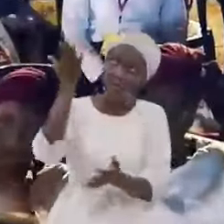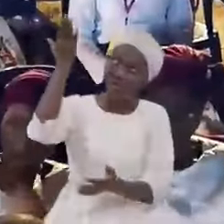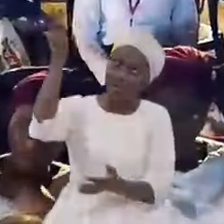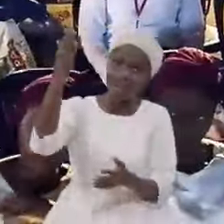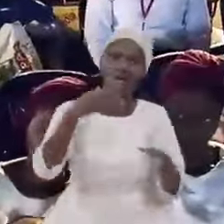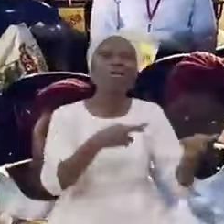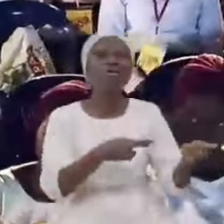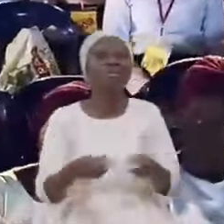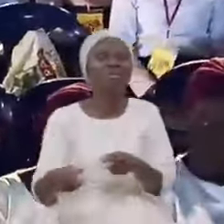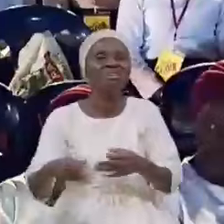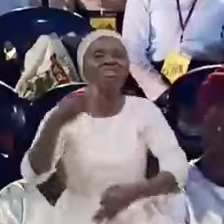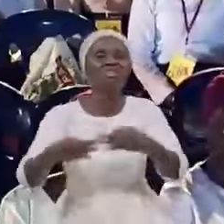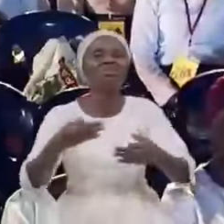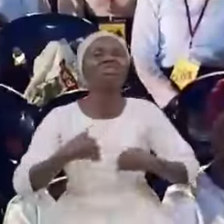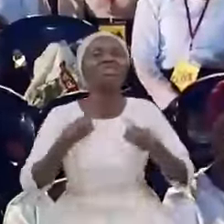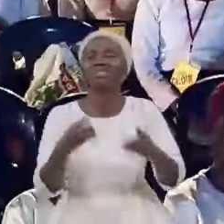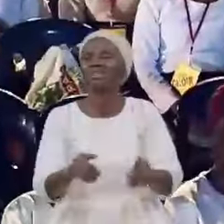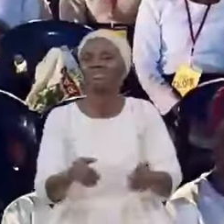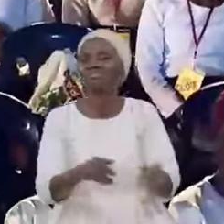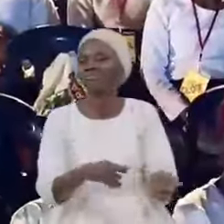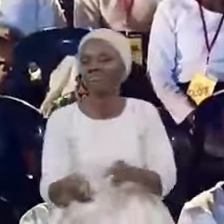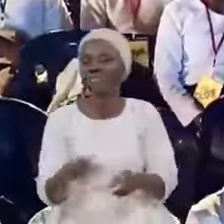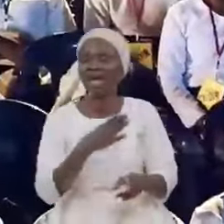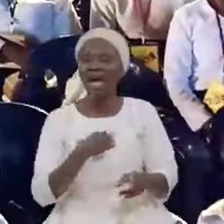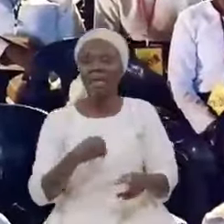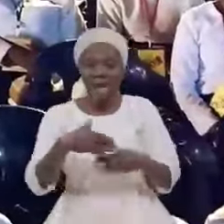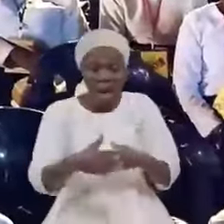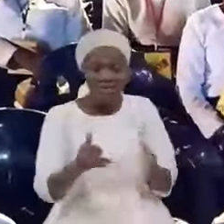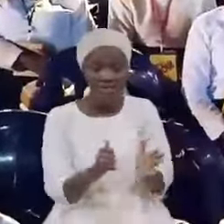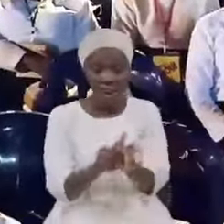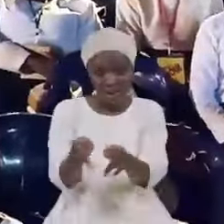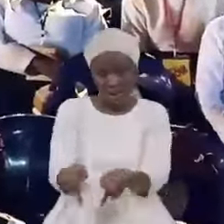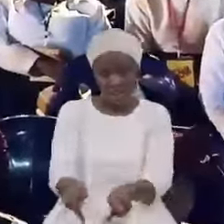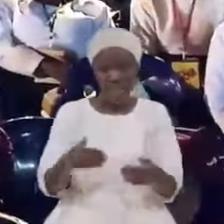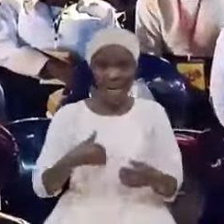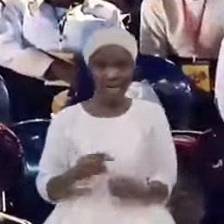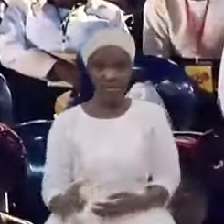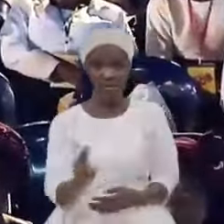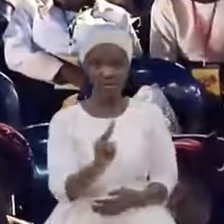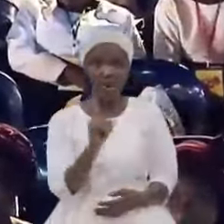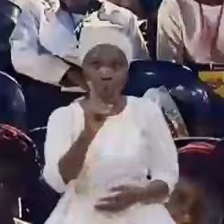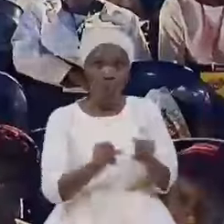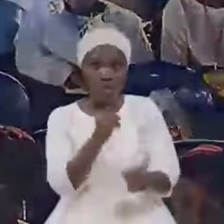the fellow had spent 1 year on the other side, now the priest is